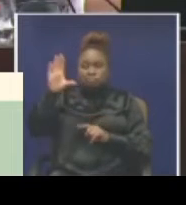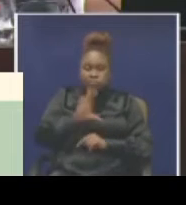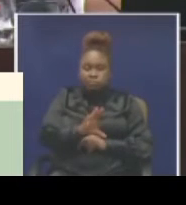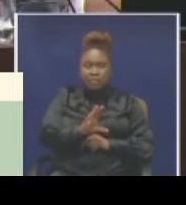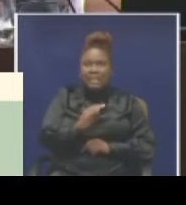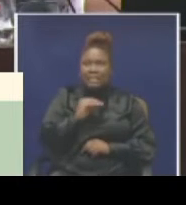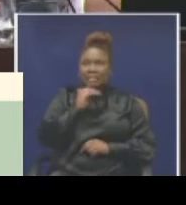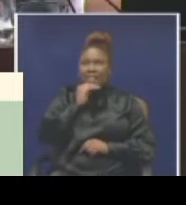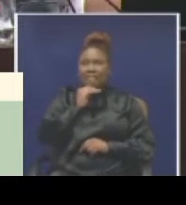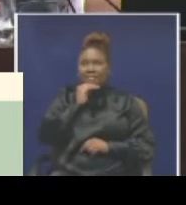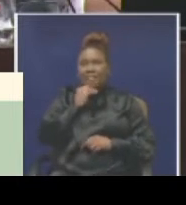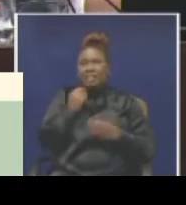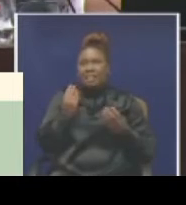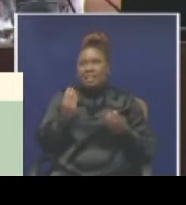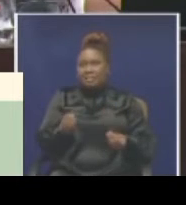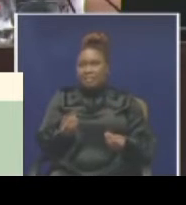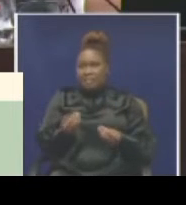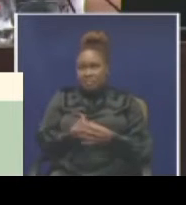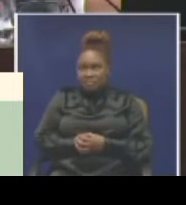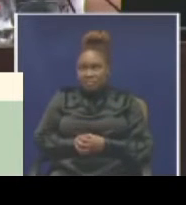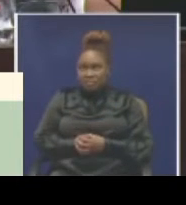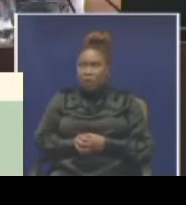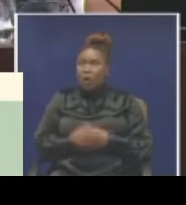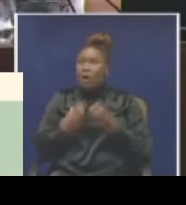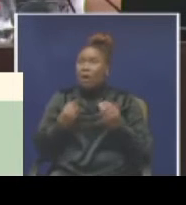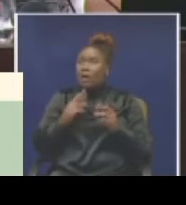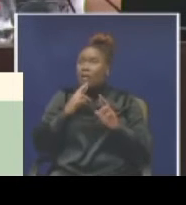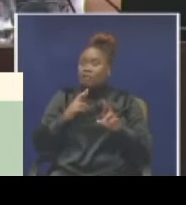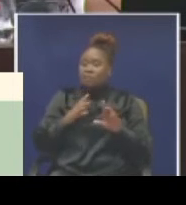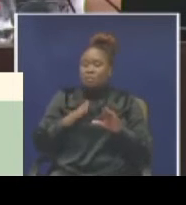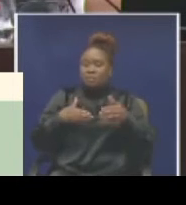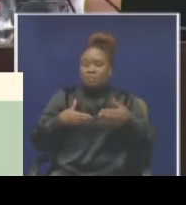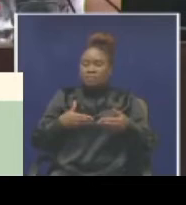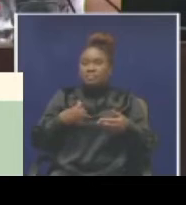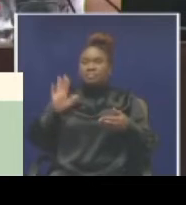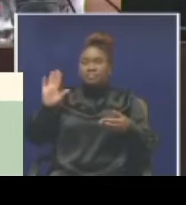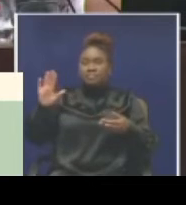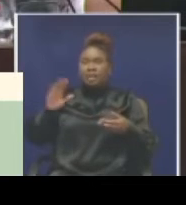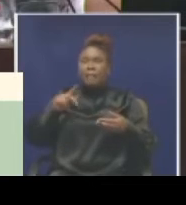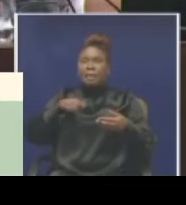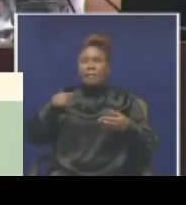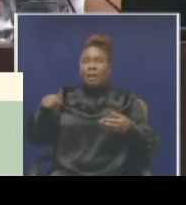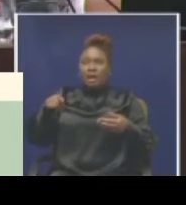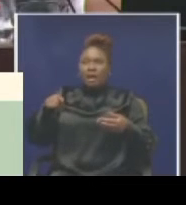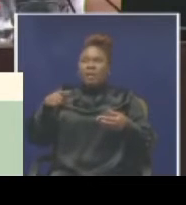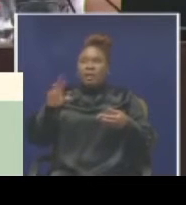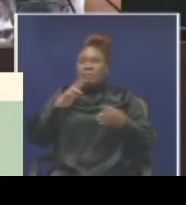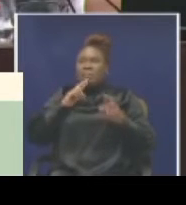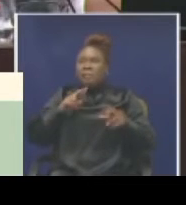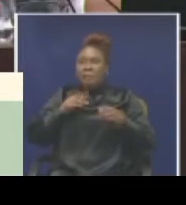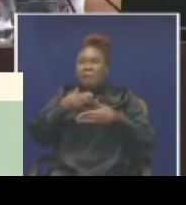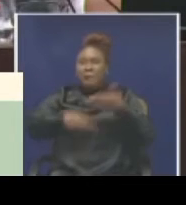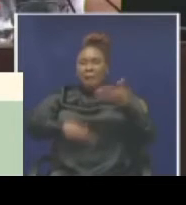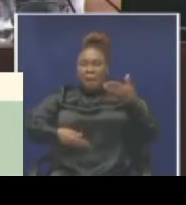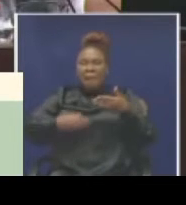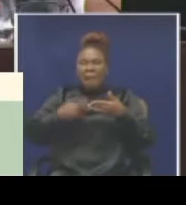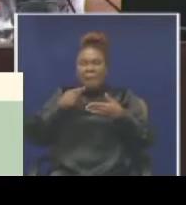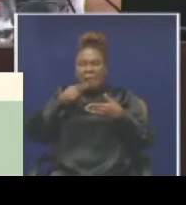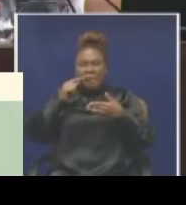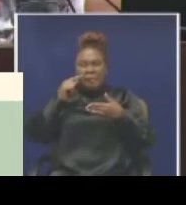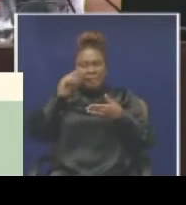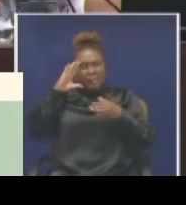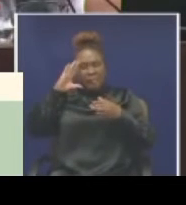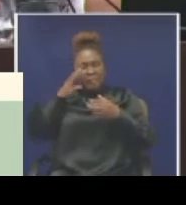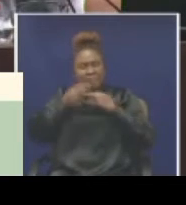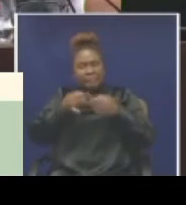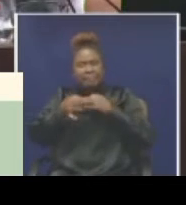they are properly dealt with. There is a report issued by the public protector and it deals with all the audits, and it says do